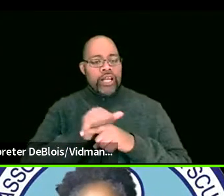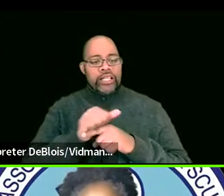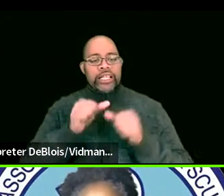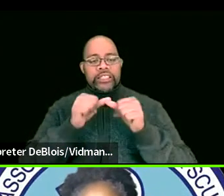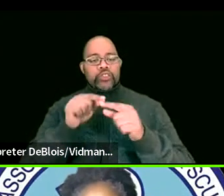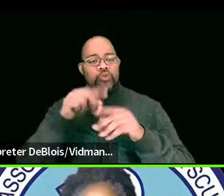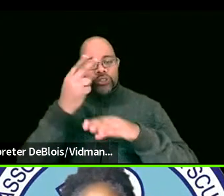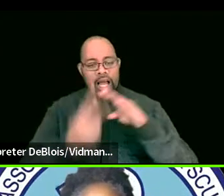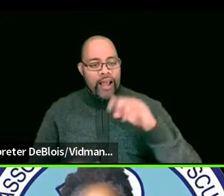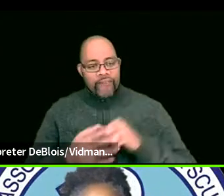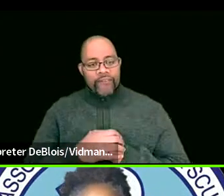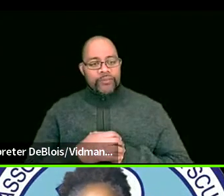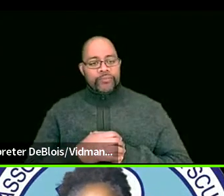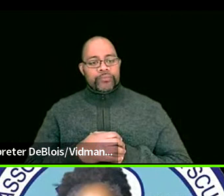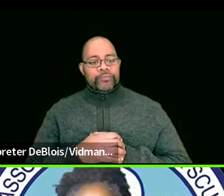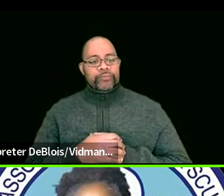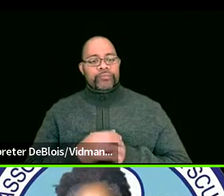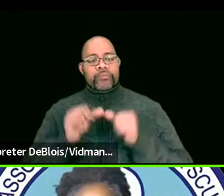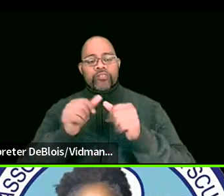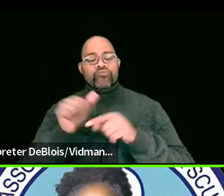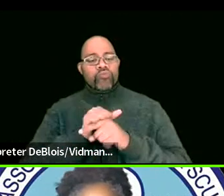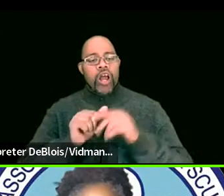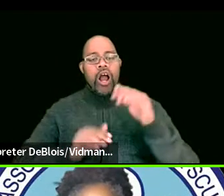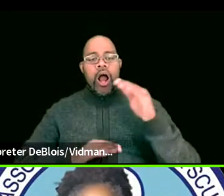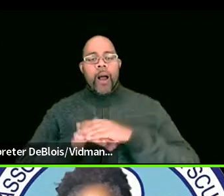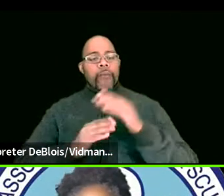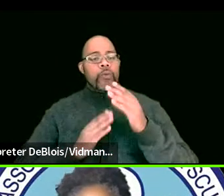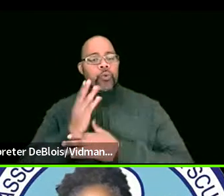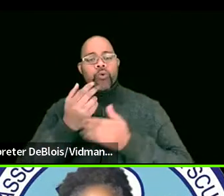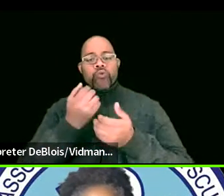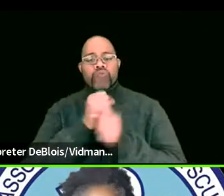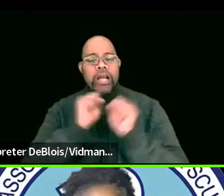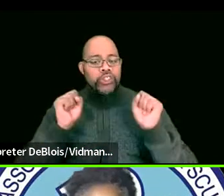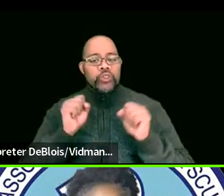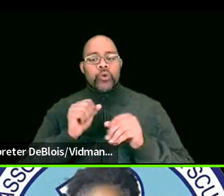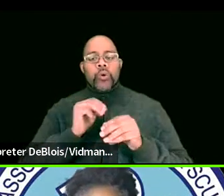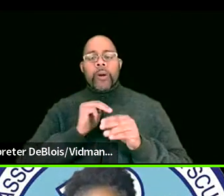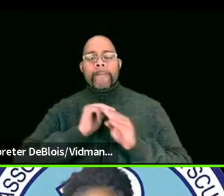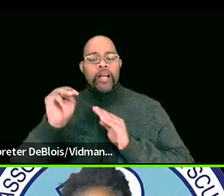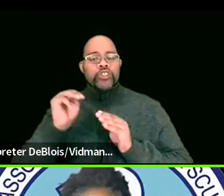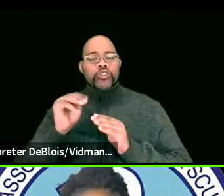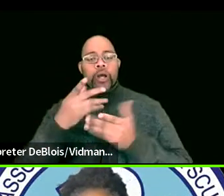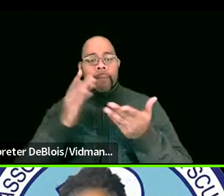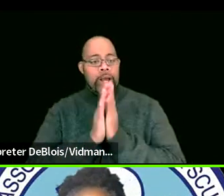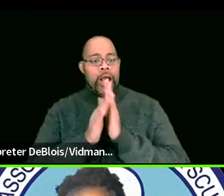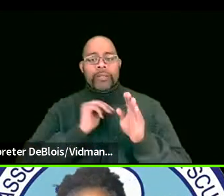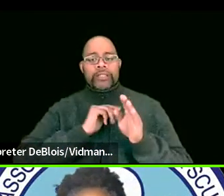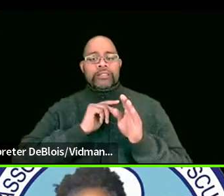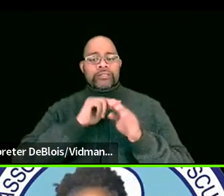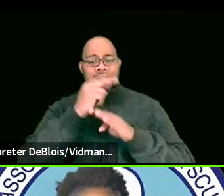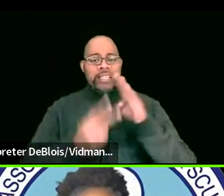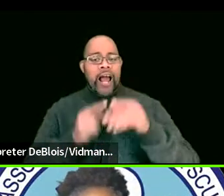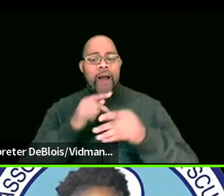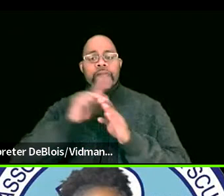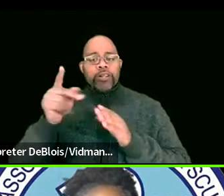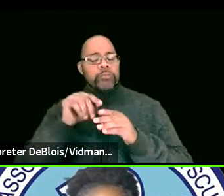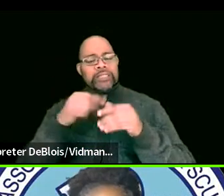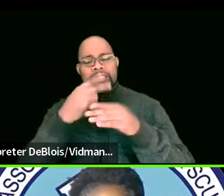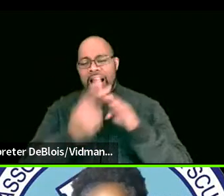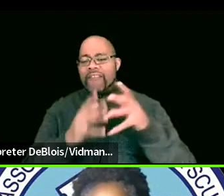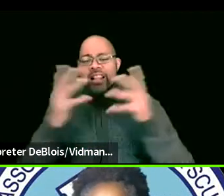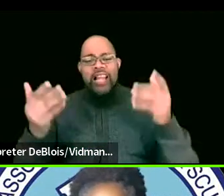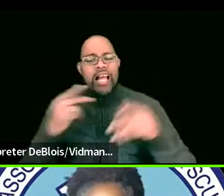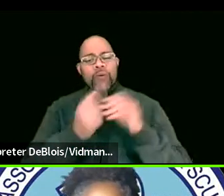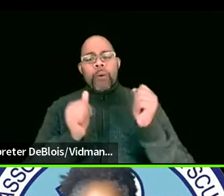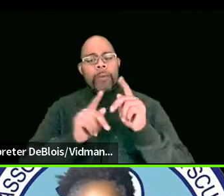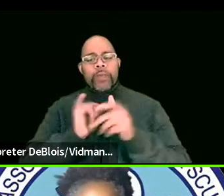continue diving, continue their training up through rescue, master scuba diver, even become a dive professional, but dive and dive a lot and dive with